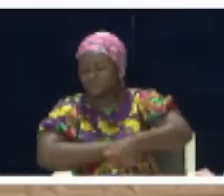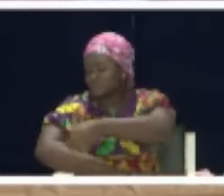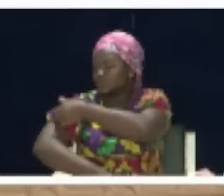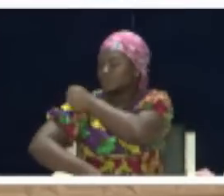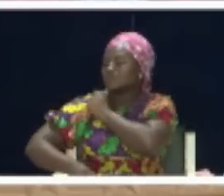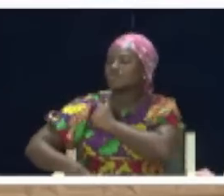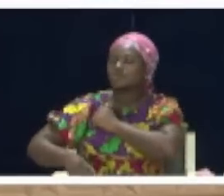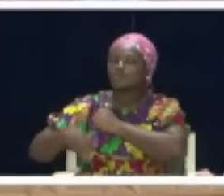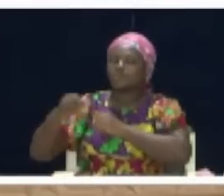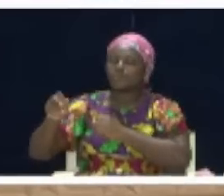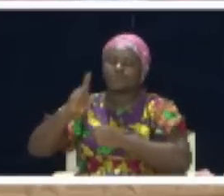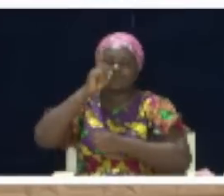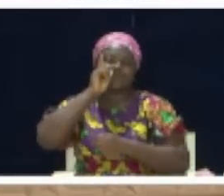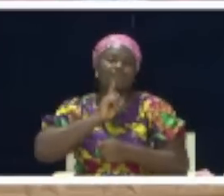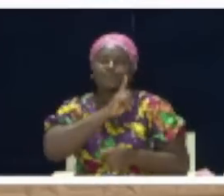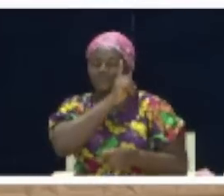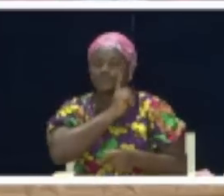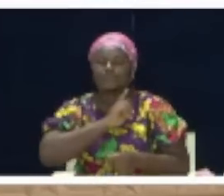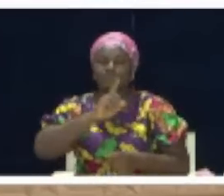of Ondo town